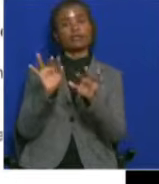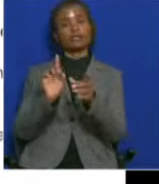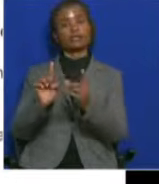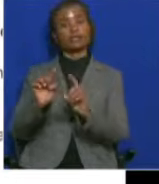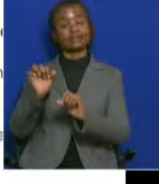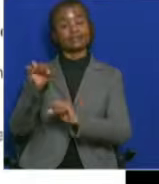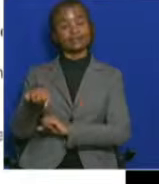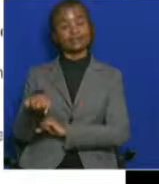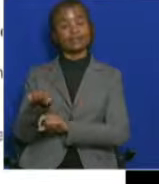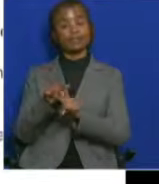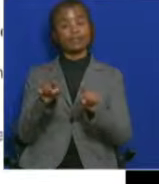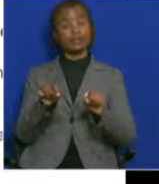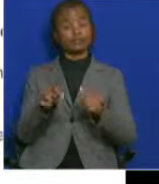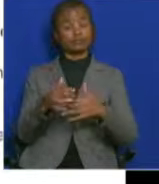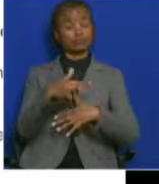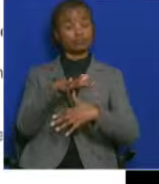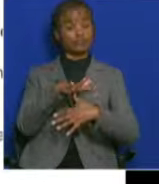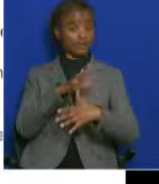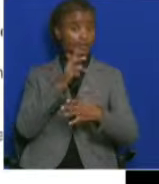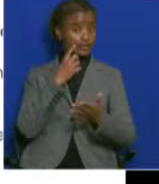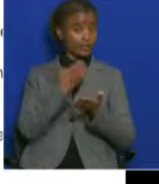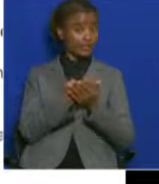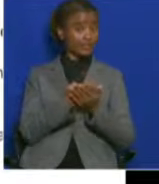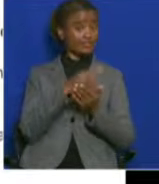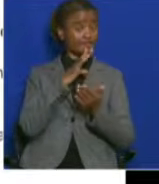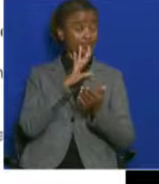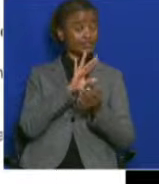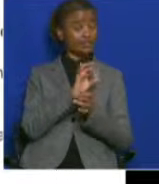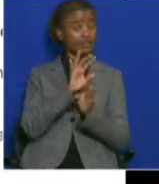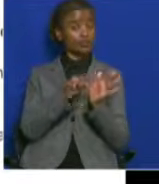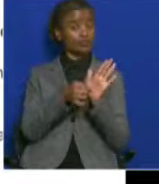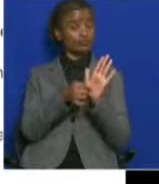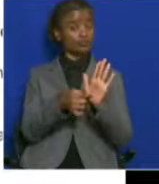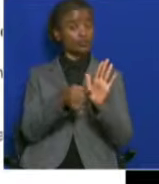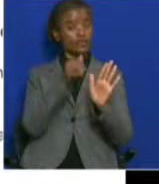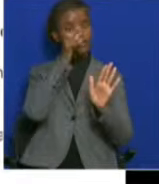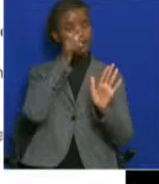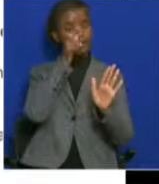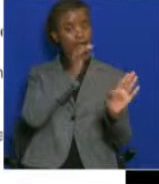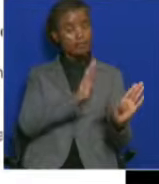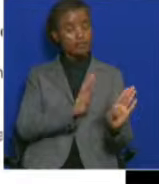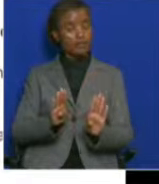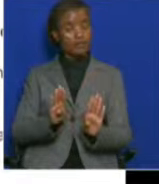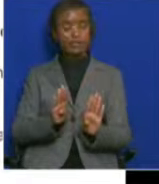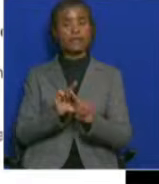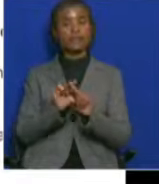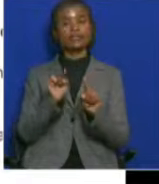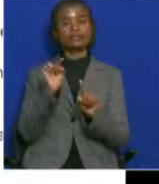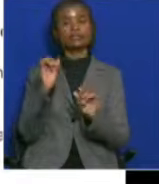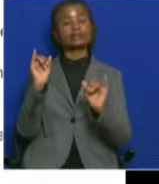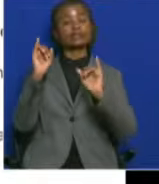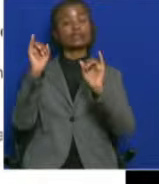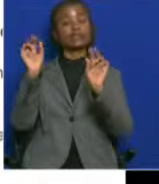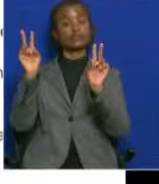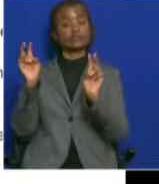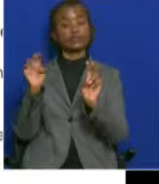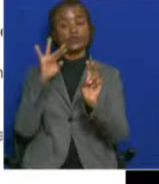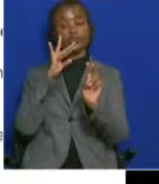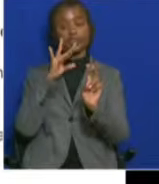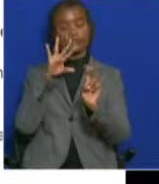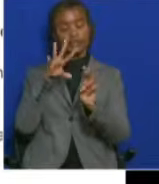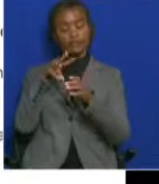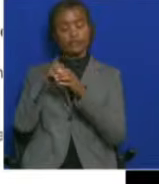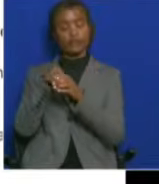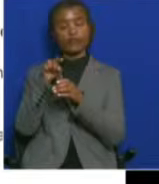of criminal conduct. Serious findings against any person or corporate entity should be based upon reliable, independently verifiable evidence properly before